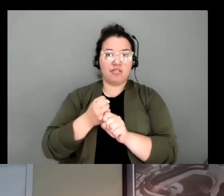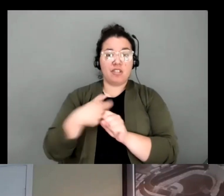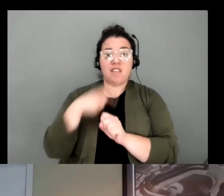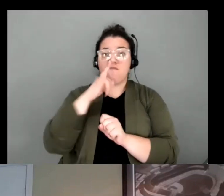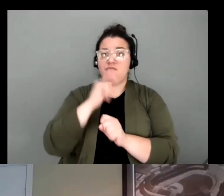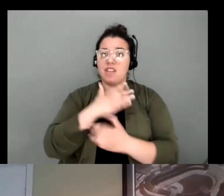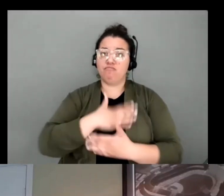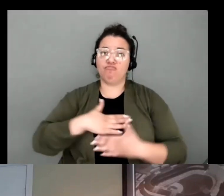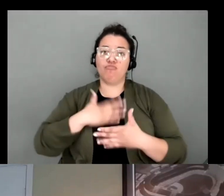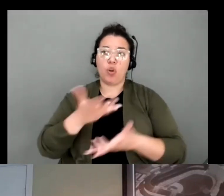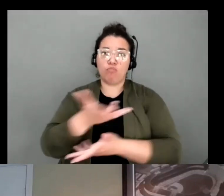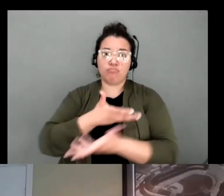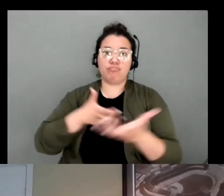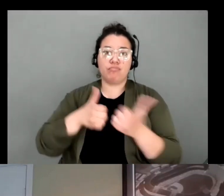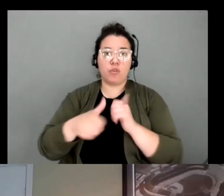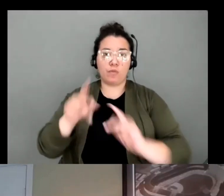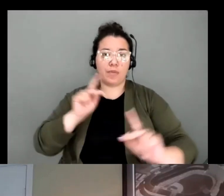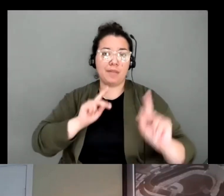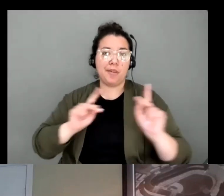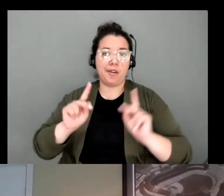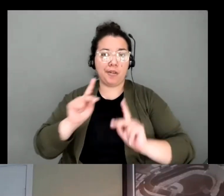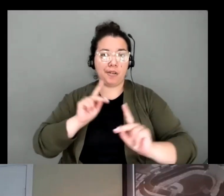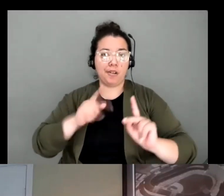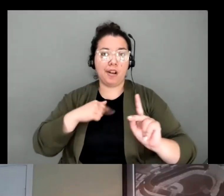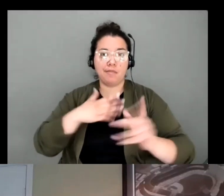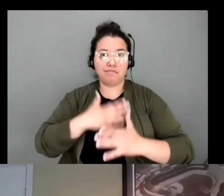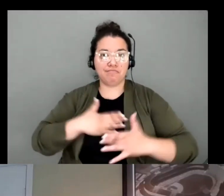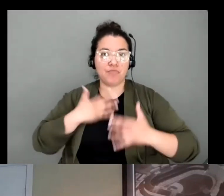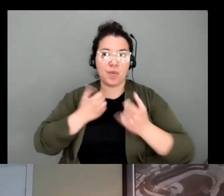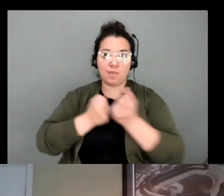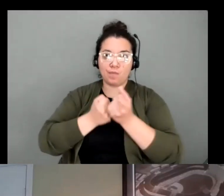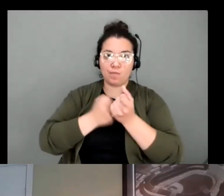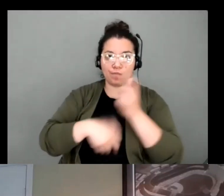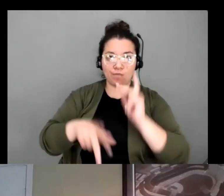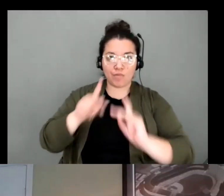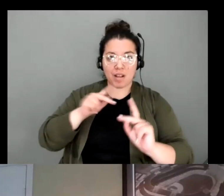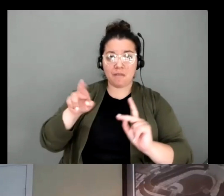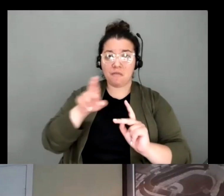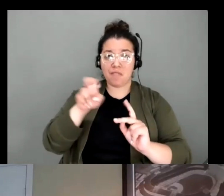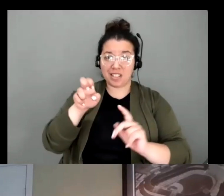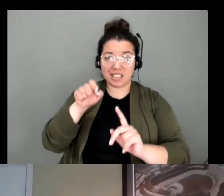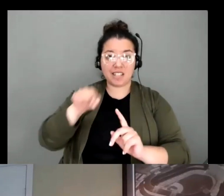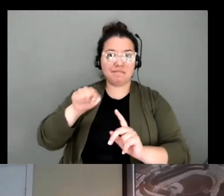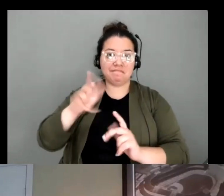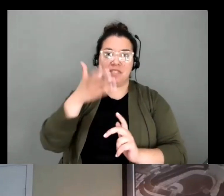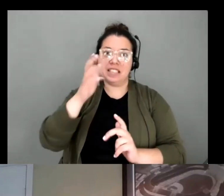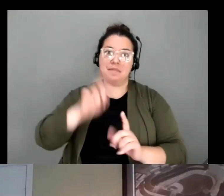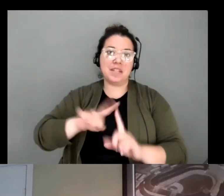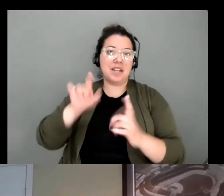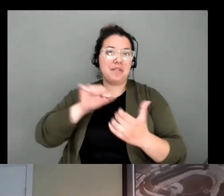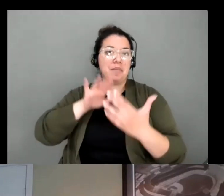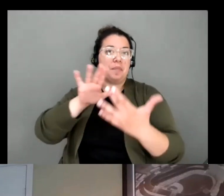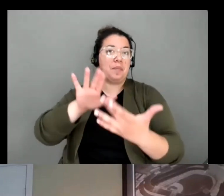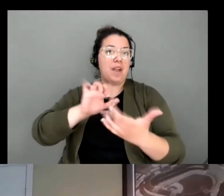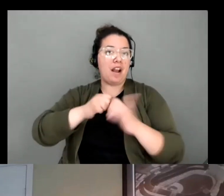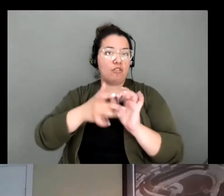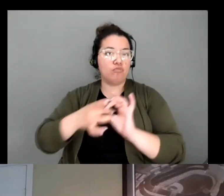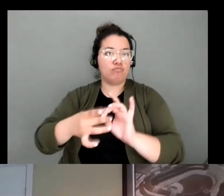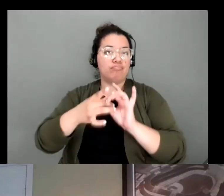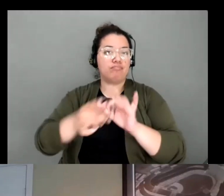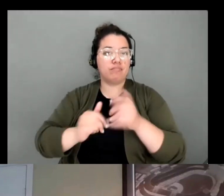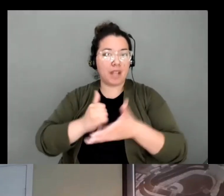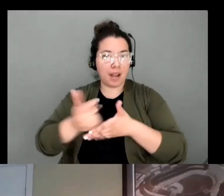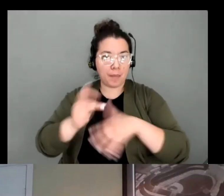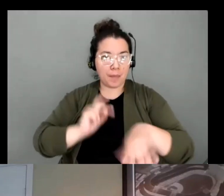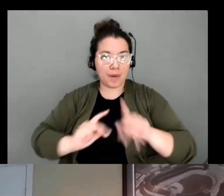people. I've always enjoyed helping people, and real estate just seemed like a different way to do it. And the